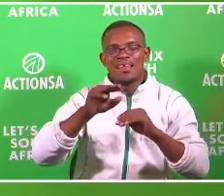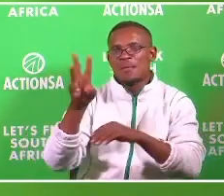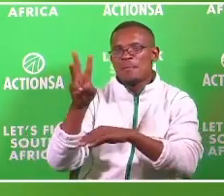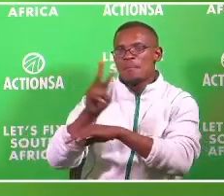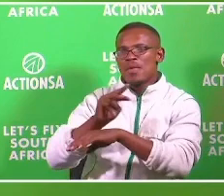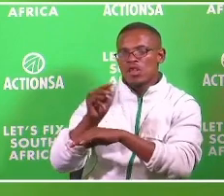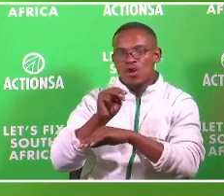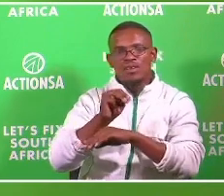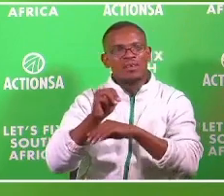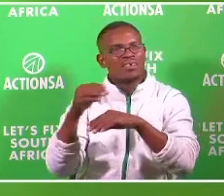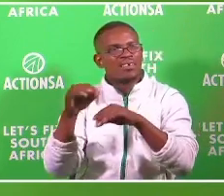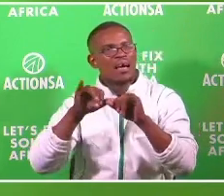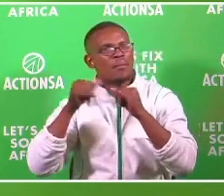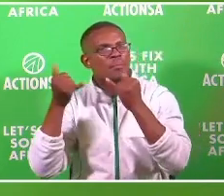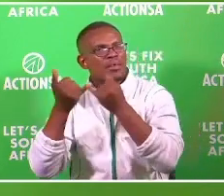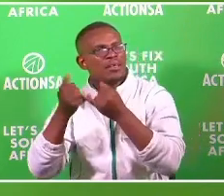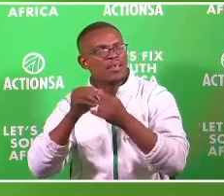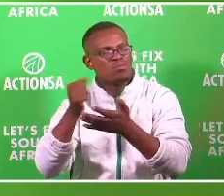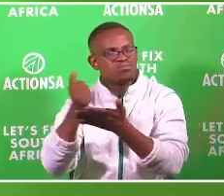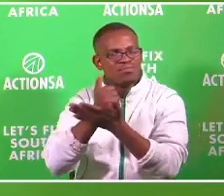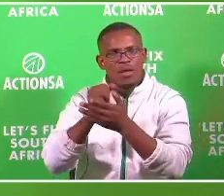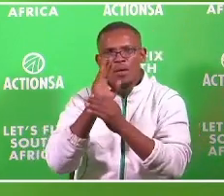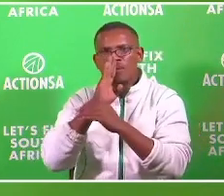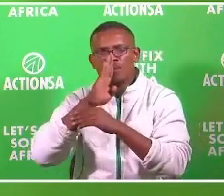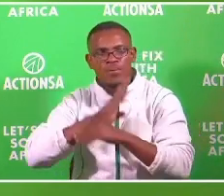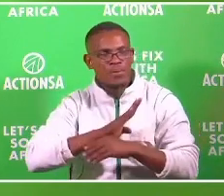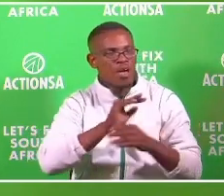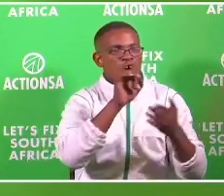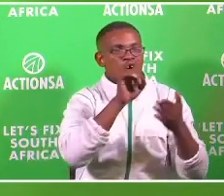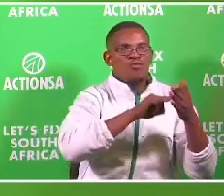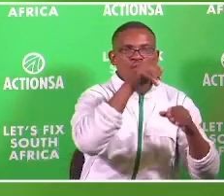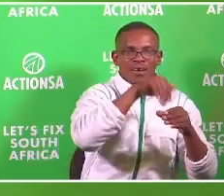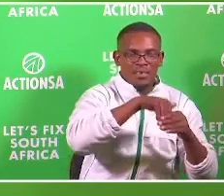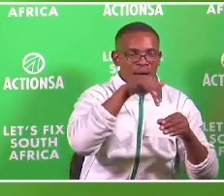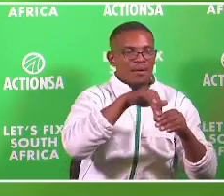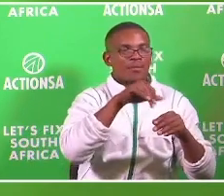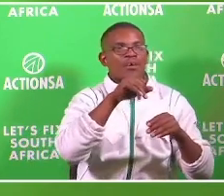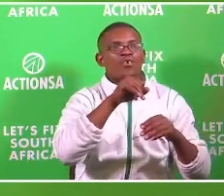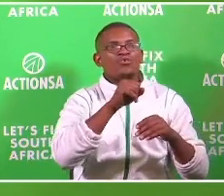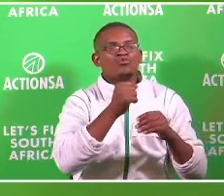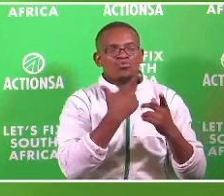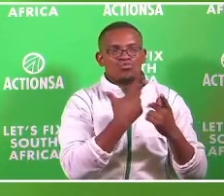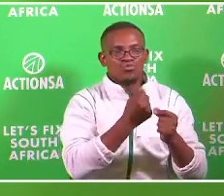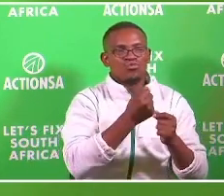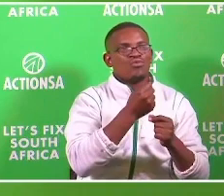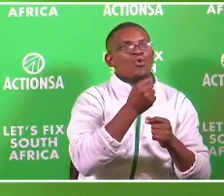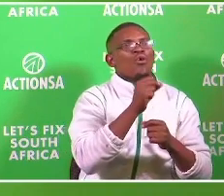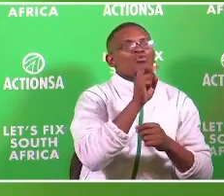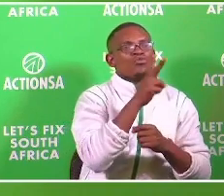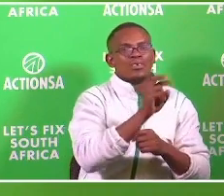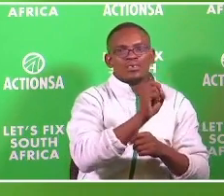unregistered and disenfranchised voters to vote for ActionSA in